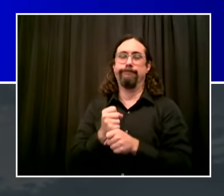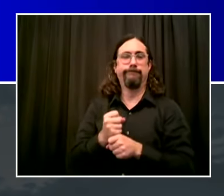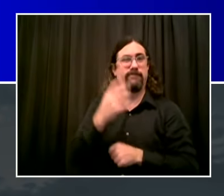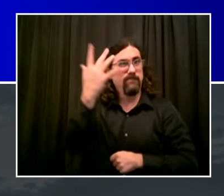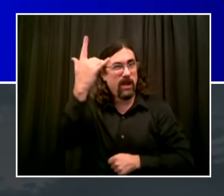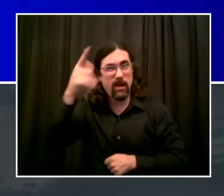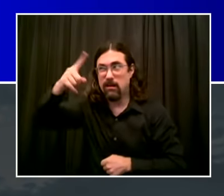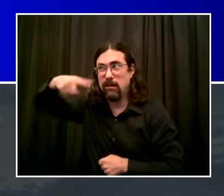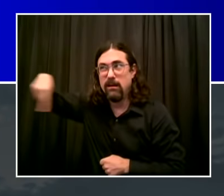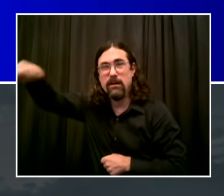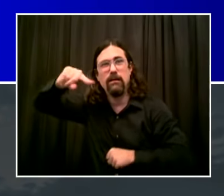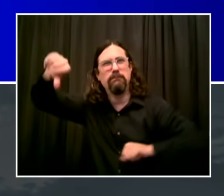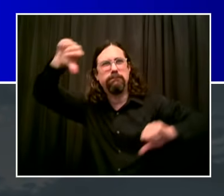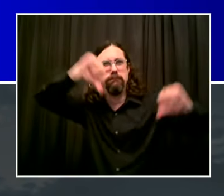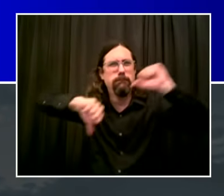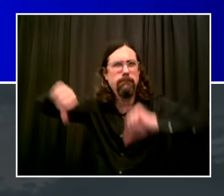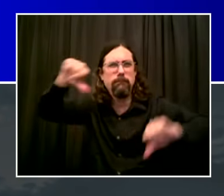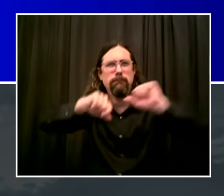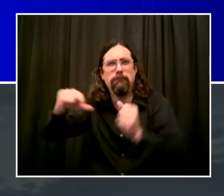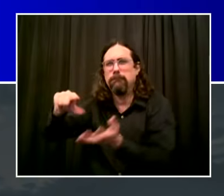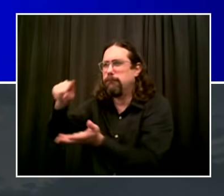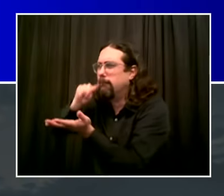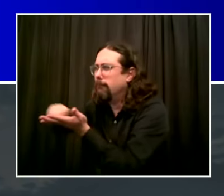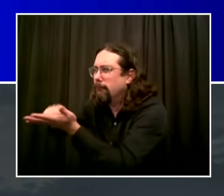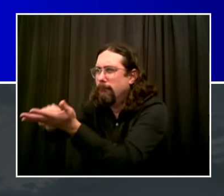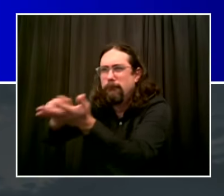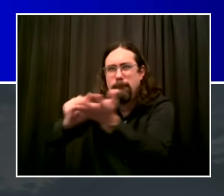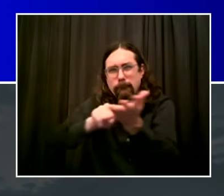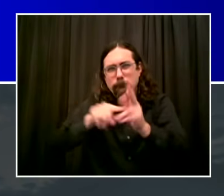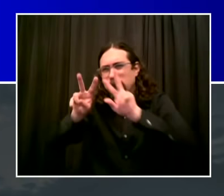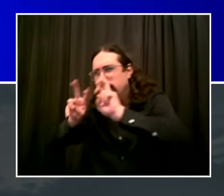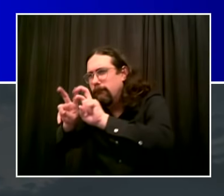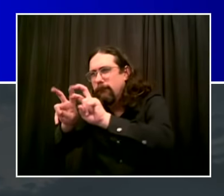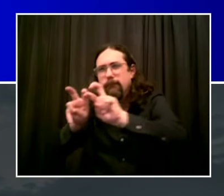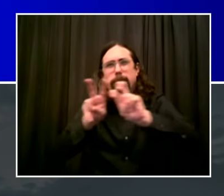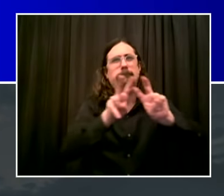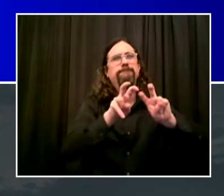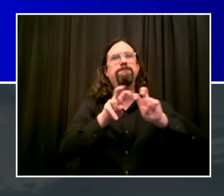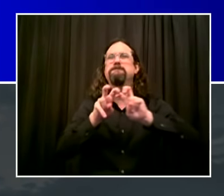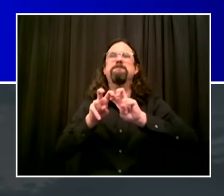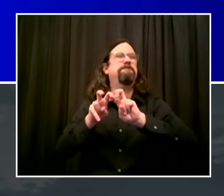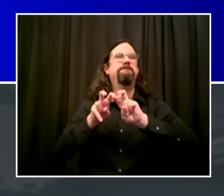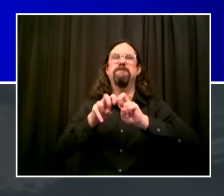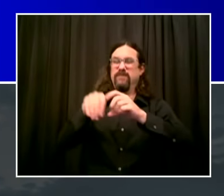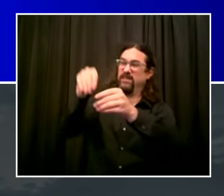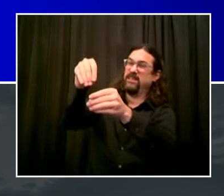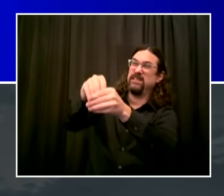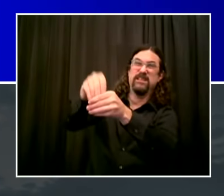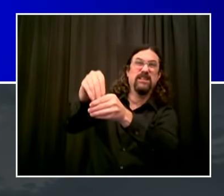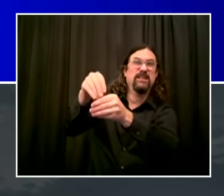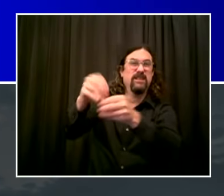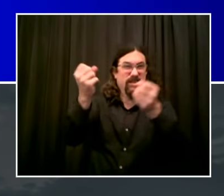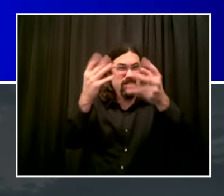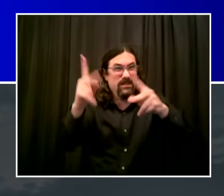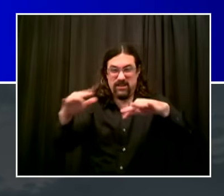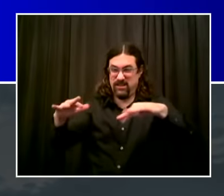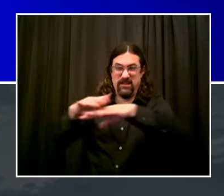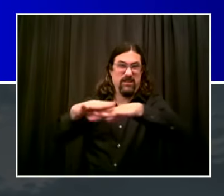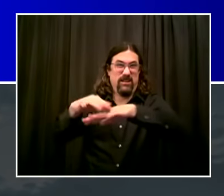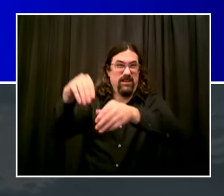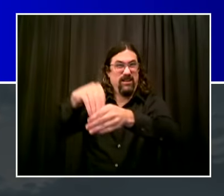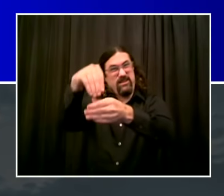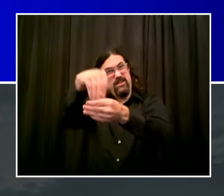But outdoors doesn't mean that people should forget all of the tough lessons that we've learned. And overwhelmingly, let's